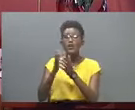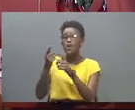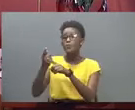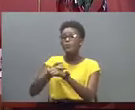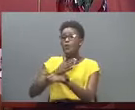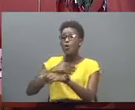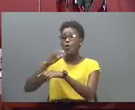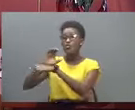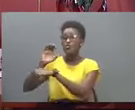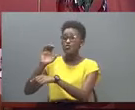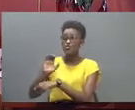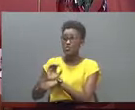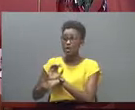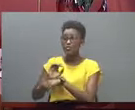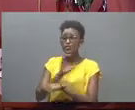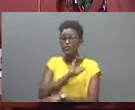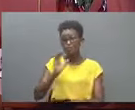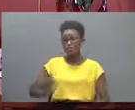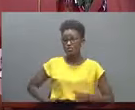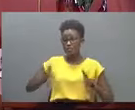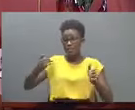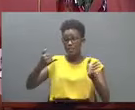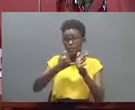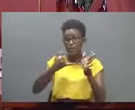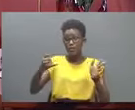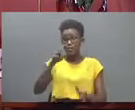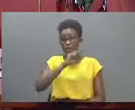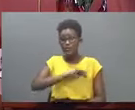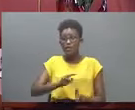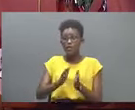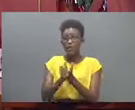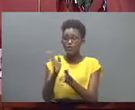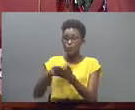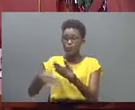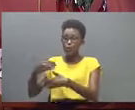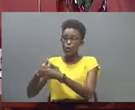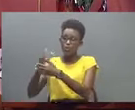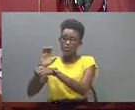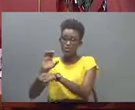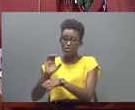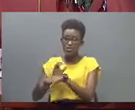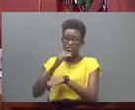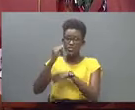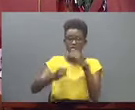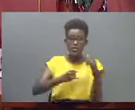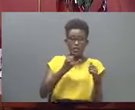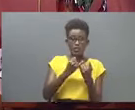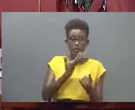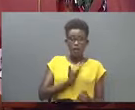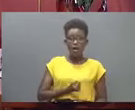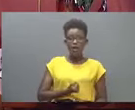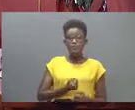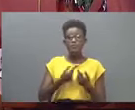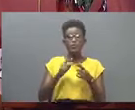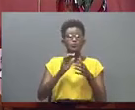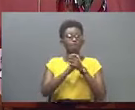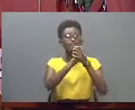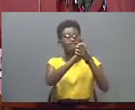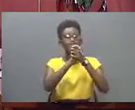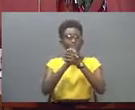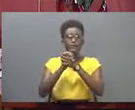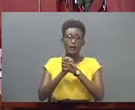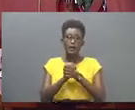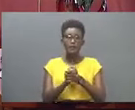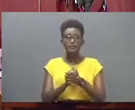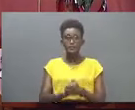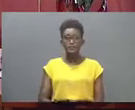Impact Mission, and our churches, the Victory Life International. Mbazaniye intashyo ziva mu gihugu cyacu cyiza